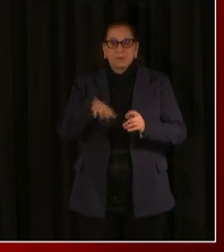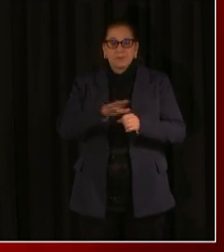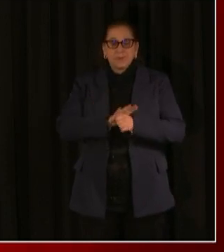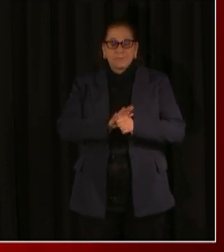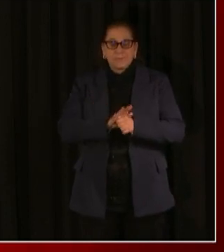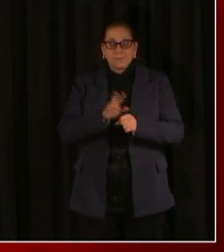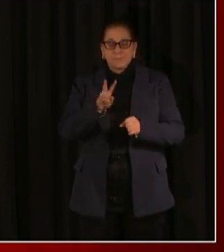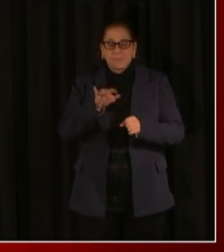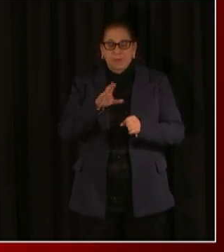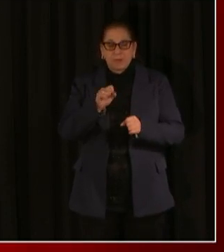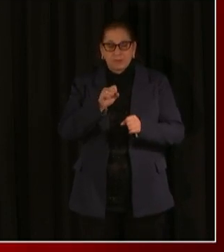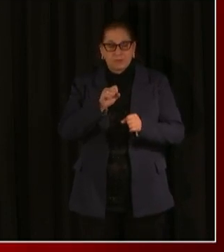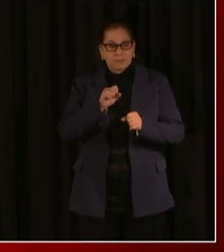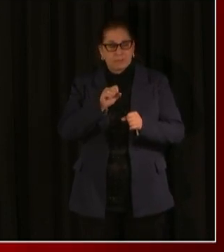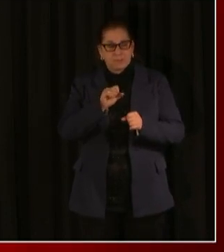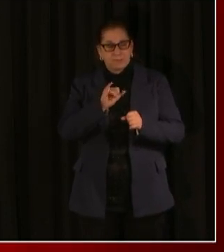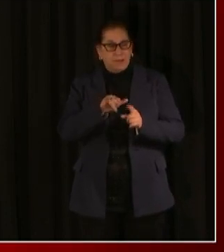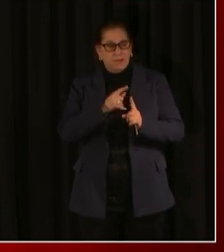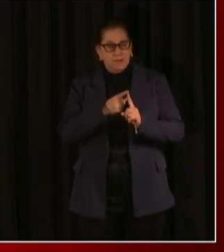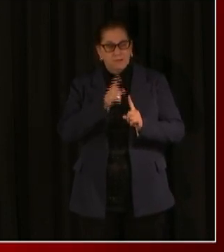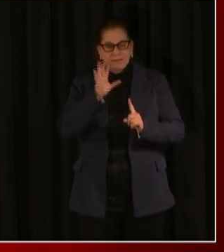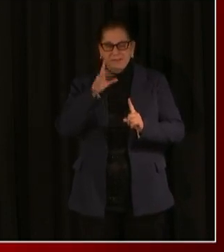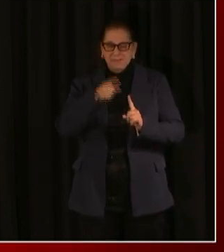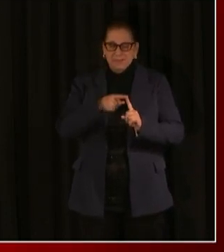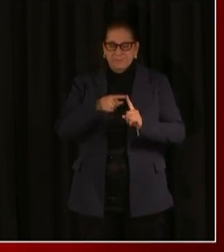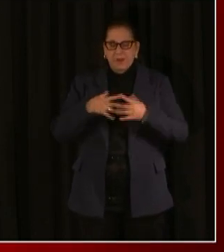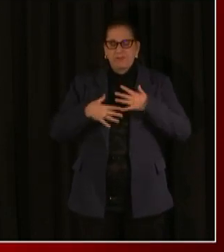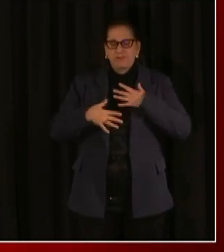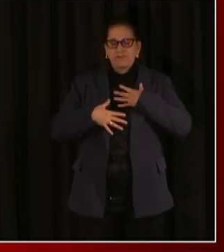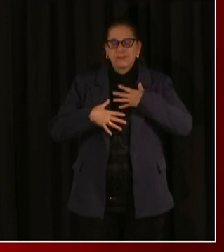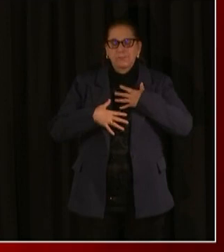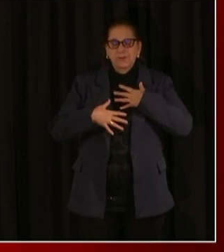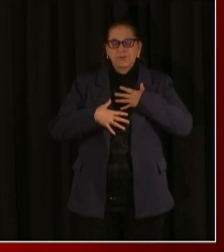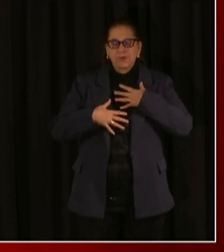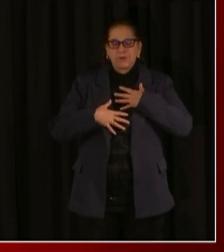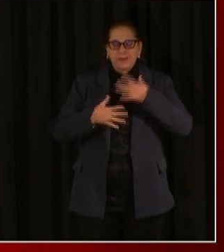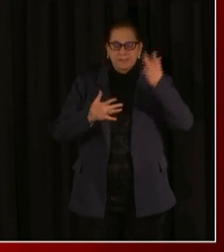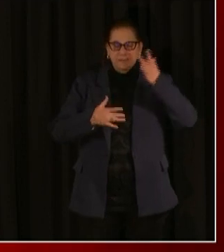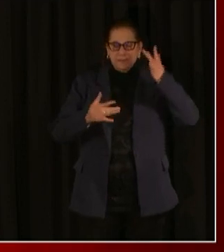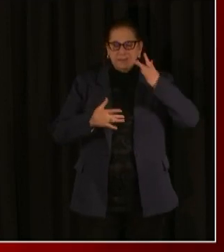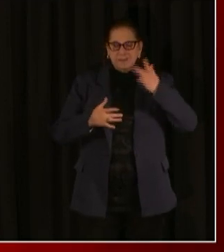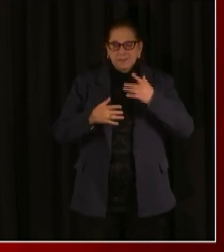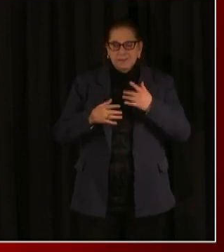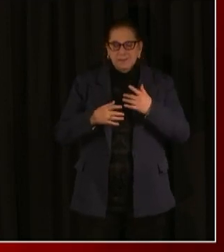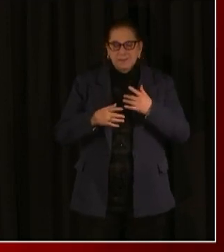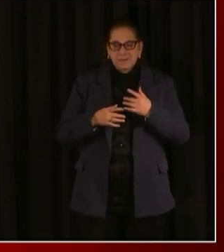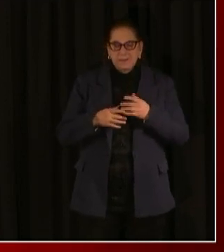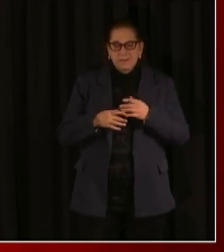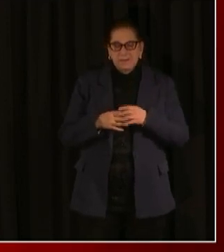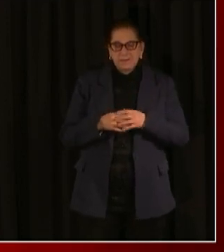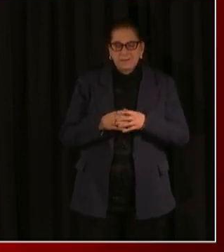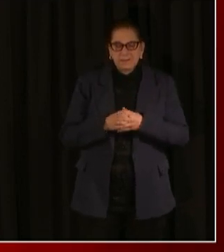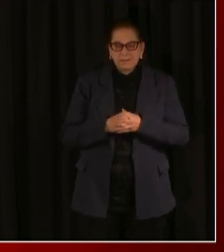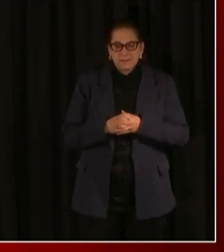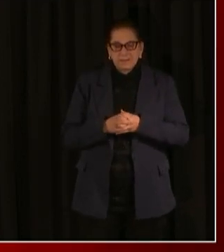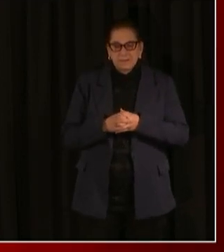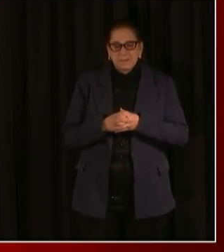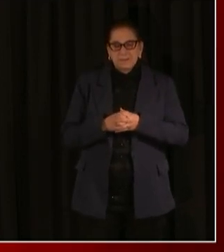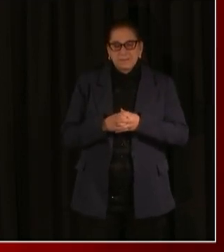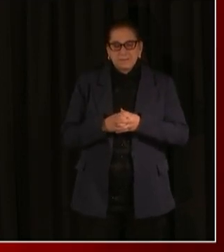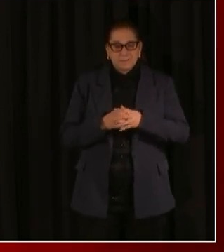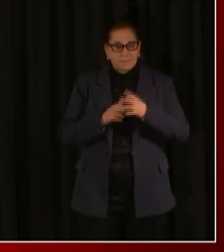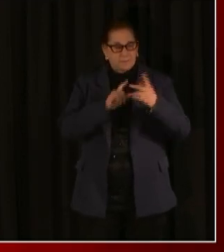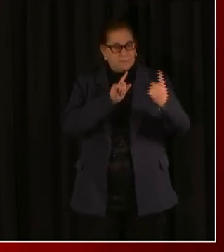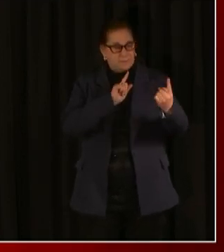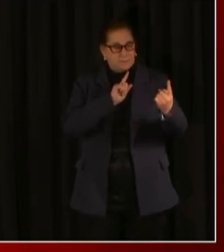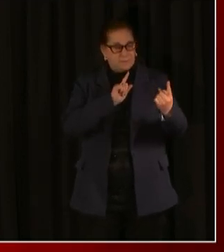to person when you're in close contact with them. Meaning that you're within 6 feet of someone for a total of 15 minutes